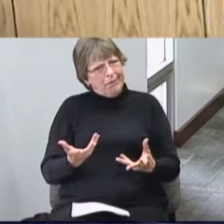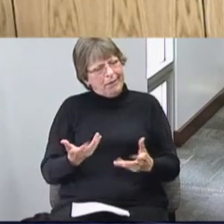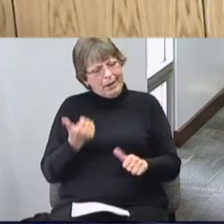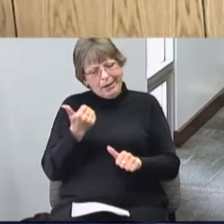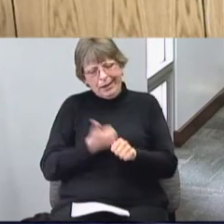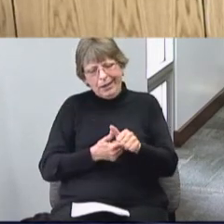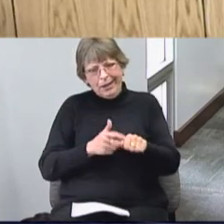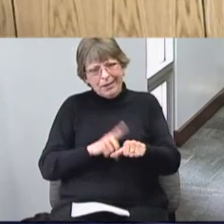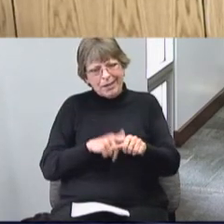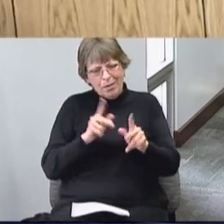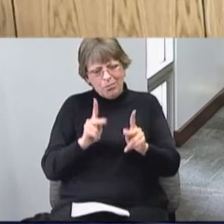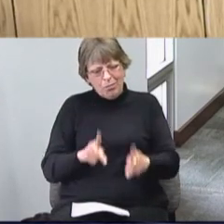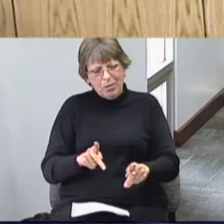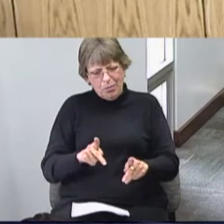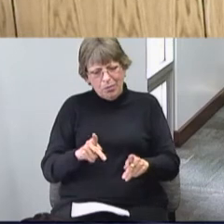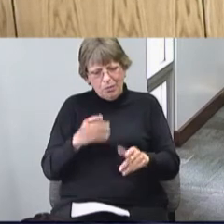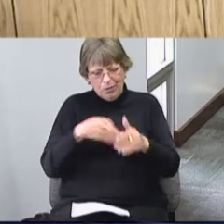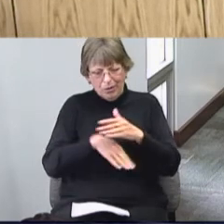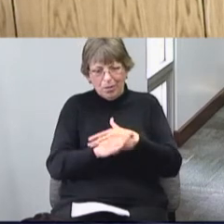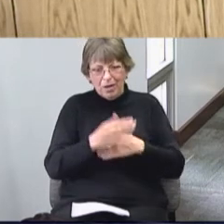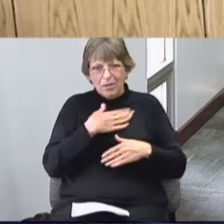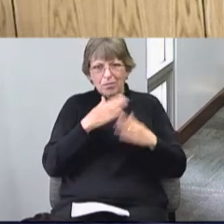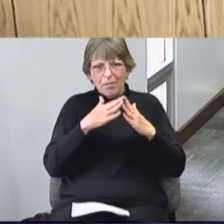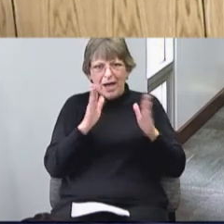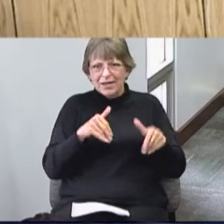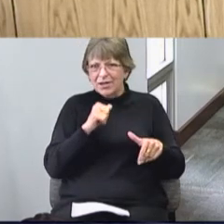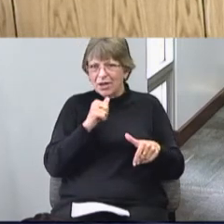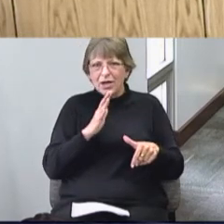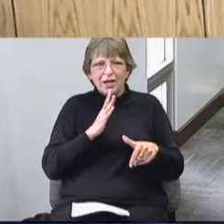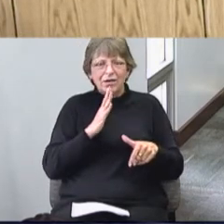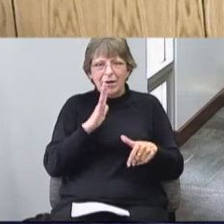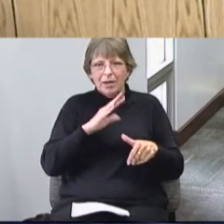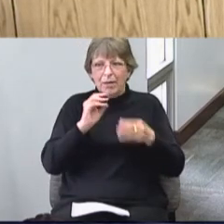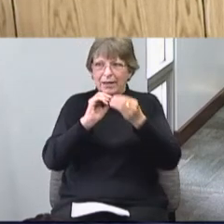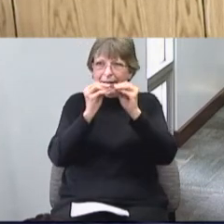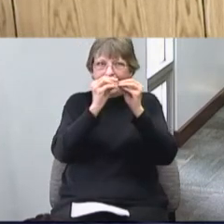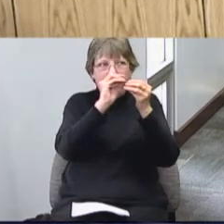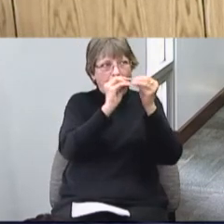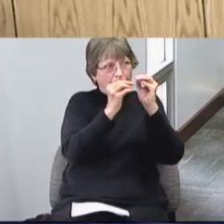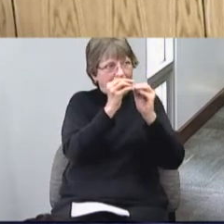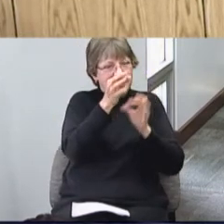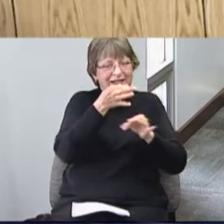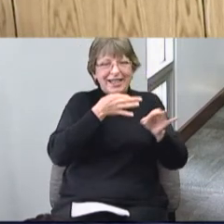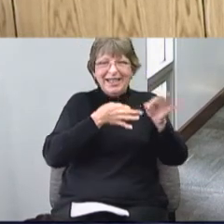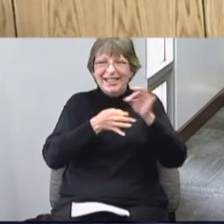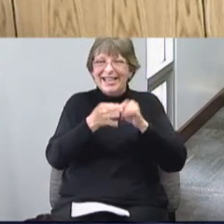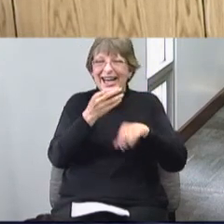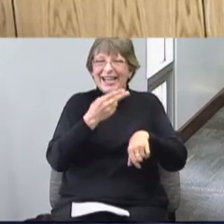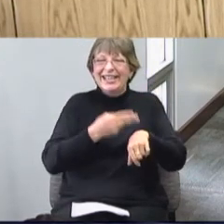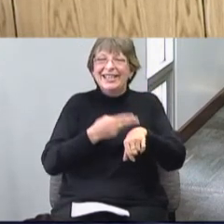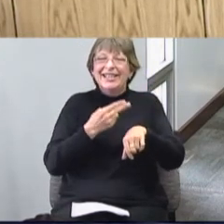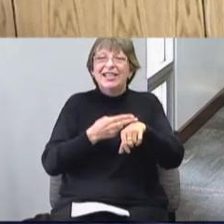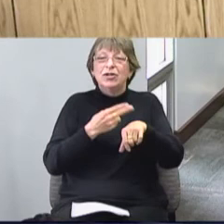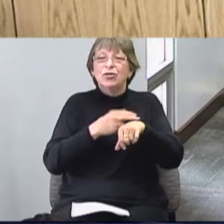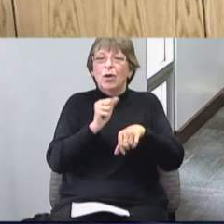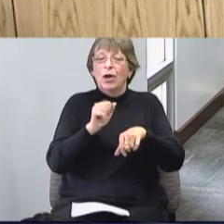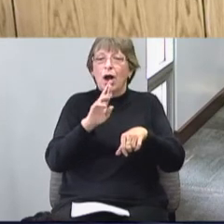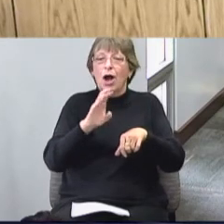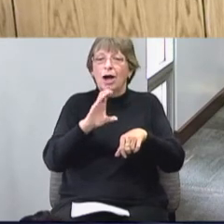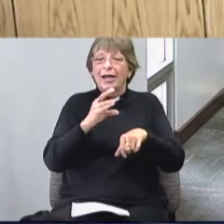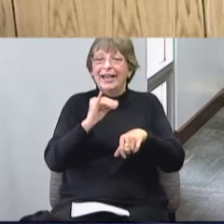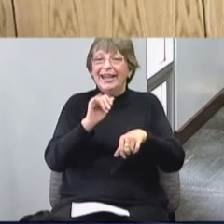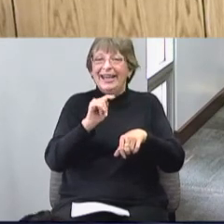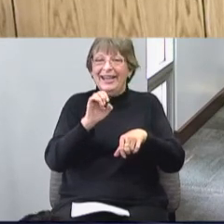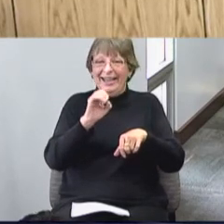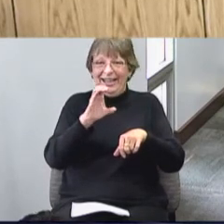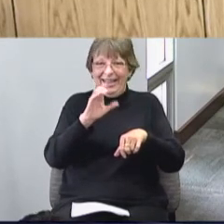time persons enter my house, they're not talking about the decoration of the house. They're talking about its historic architecture,